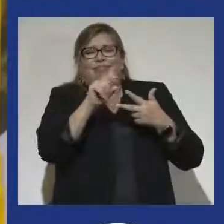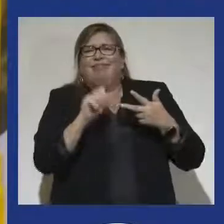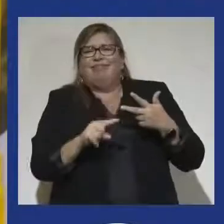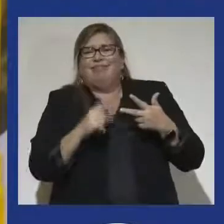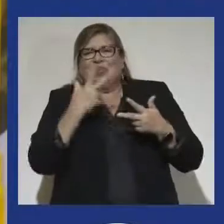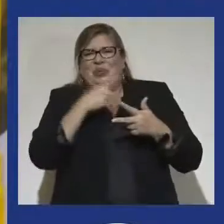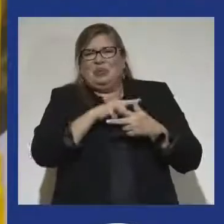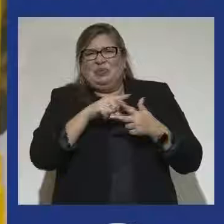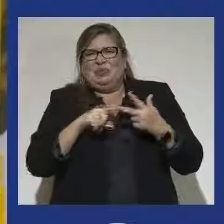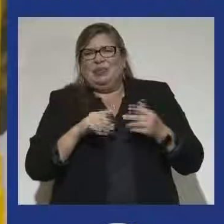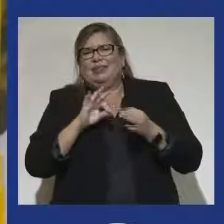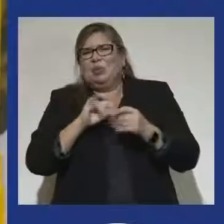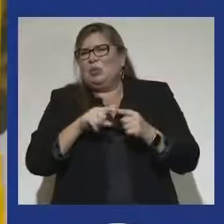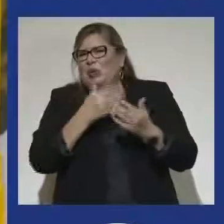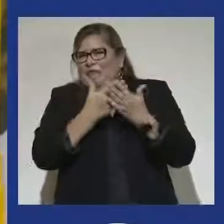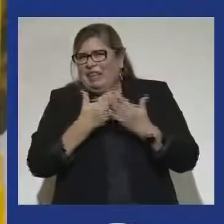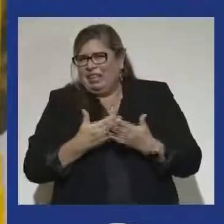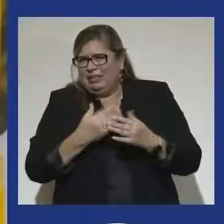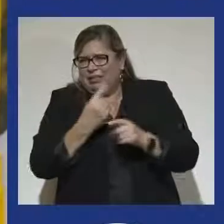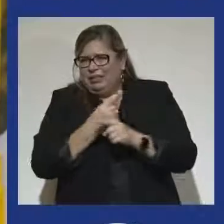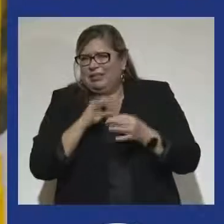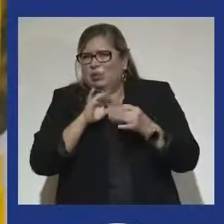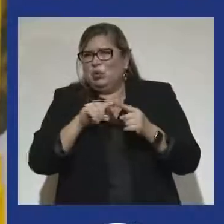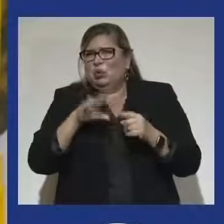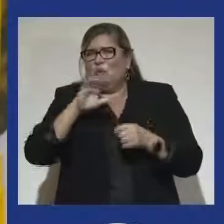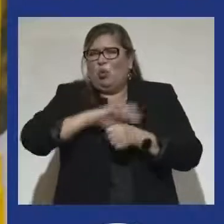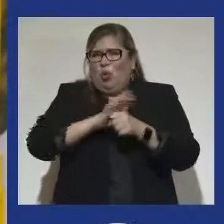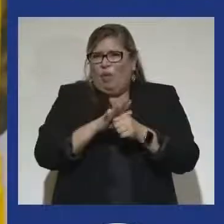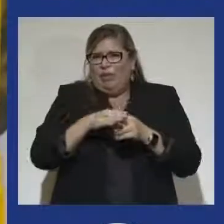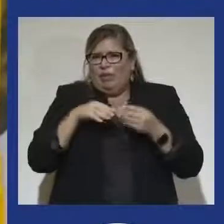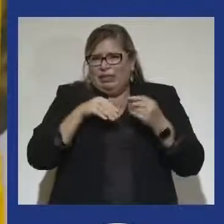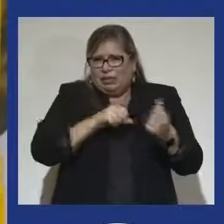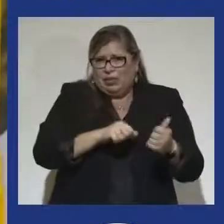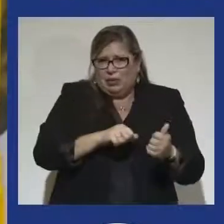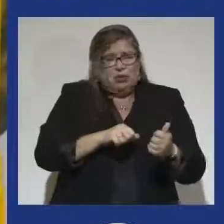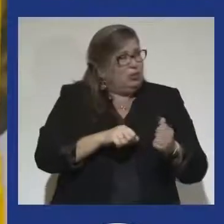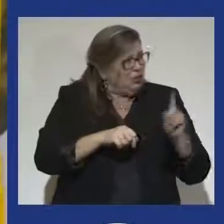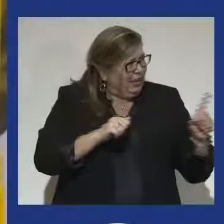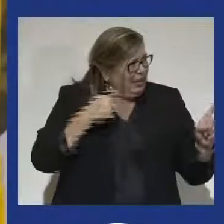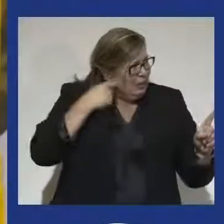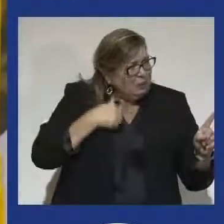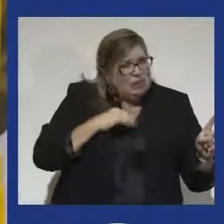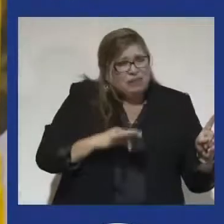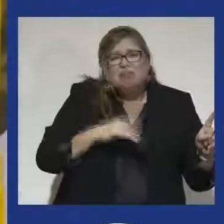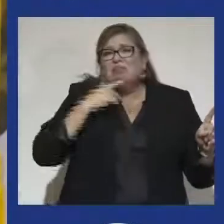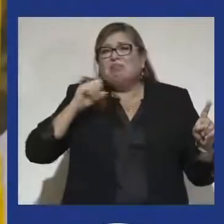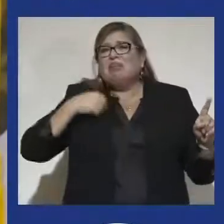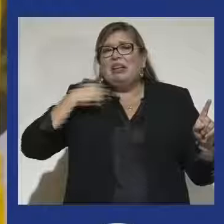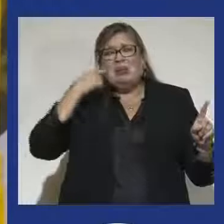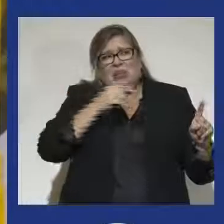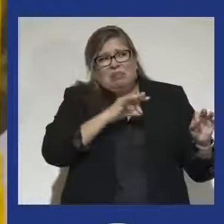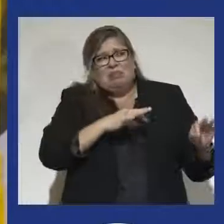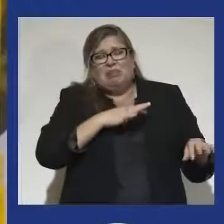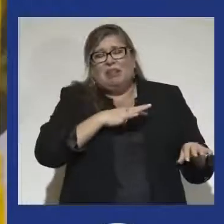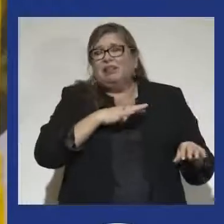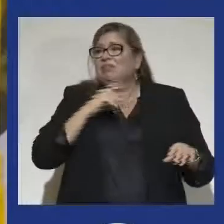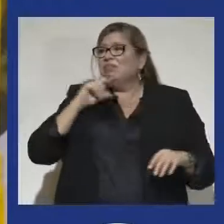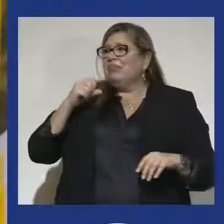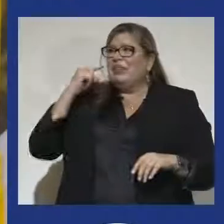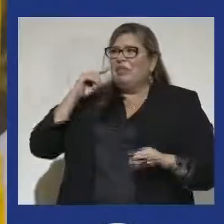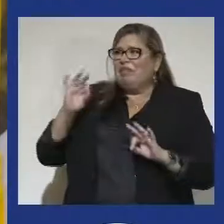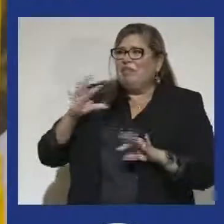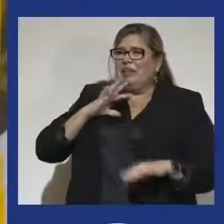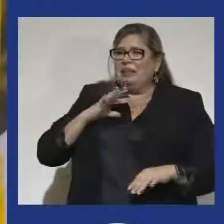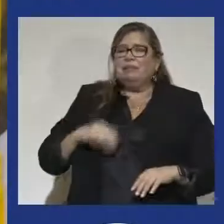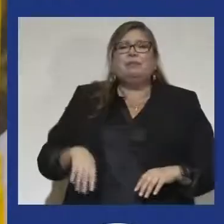COVID proposed expenditures. Can you hear me, okay, Keely? Yes, I absolutely can. Okay, thank you. I